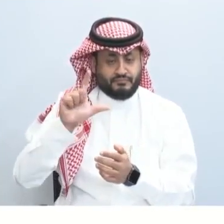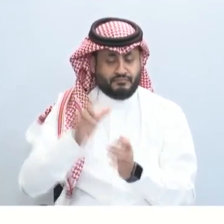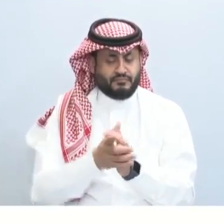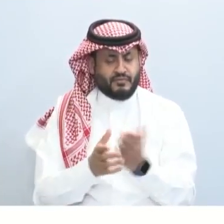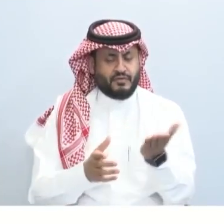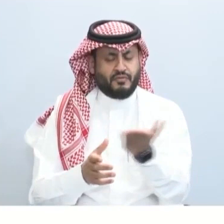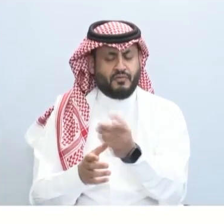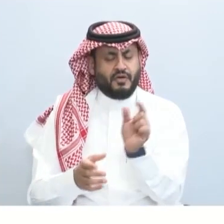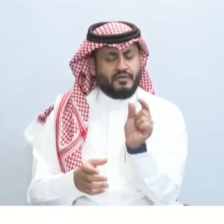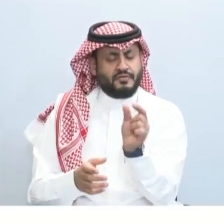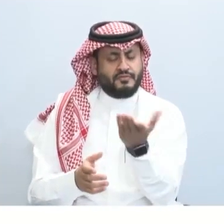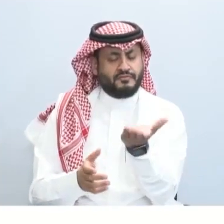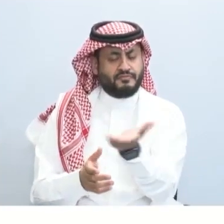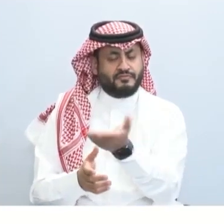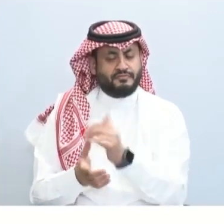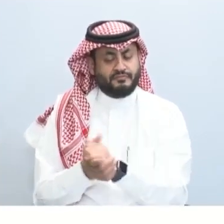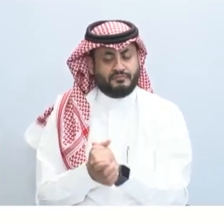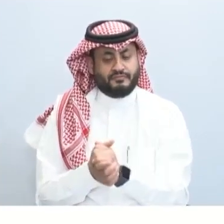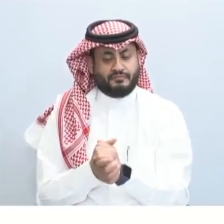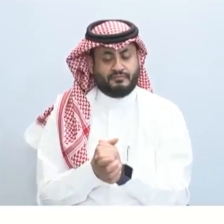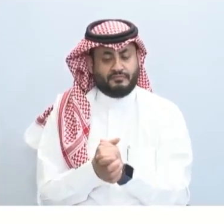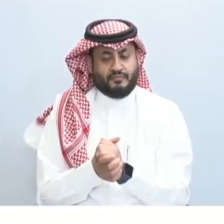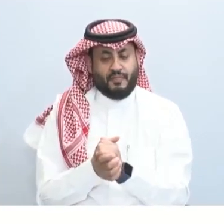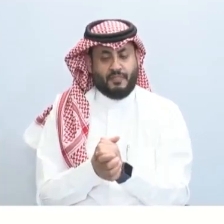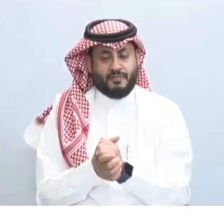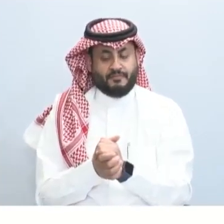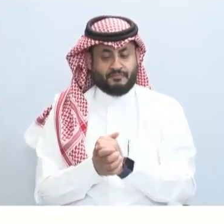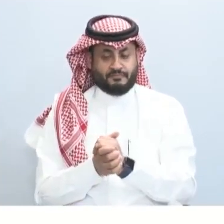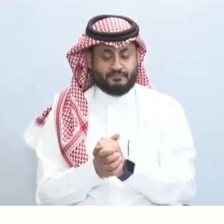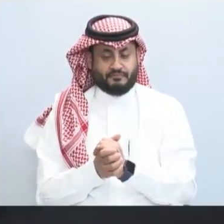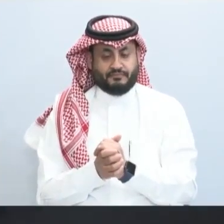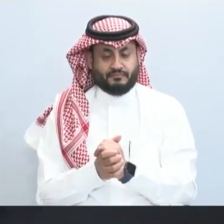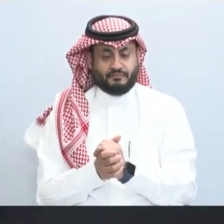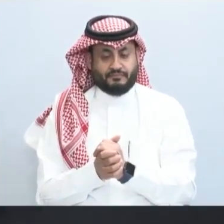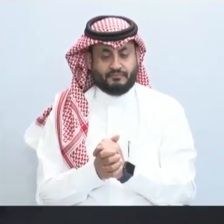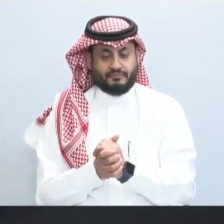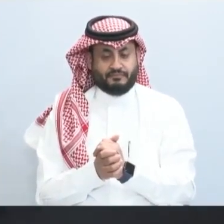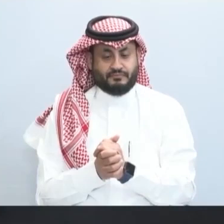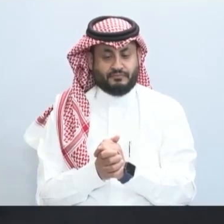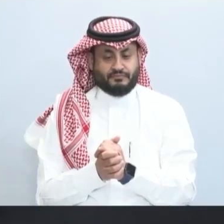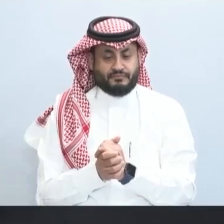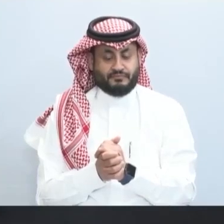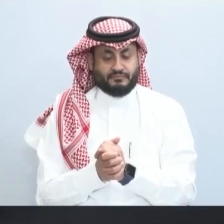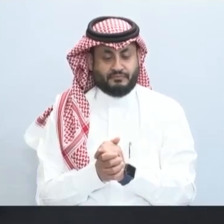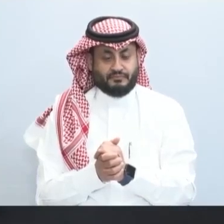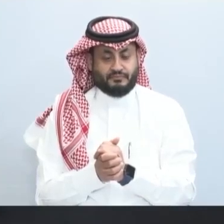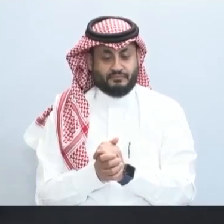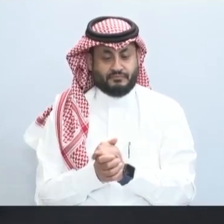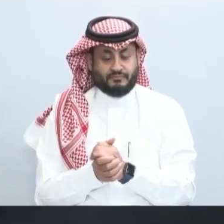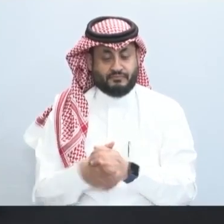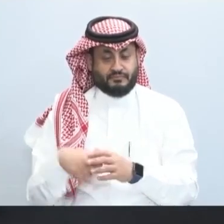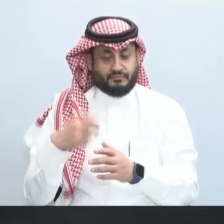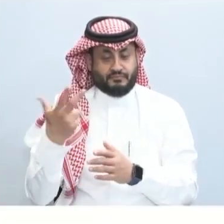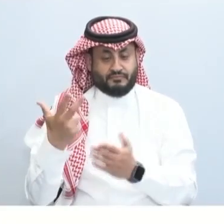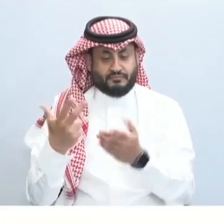Which of these pictures represent the word small, do you think? It is, of course, the third